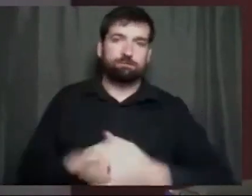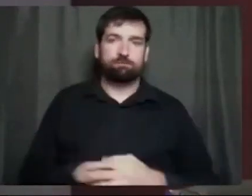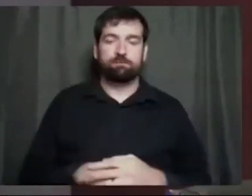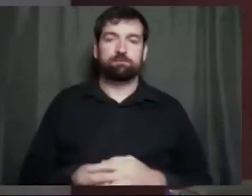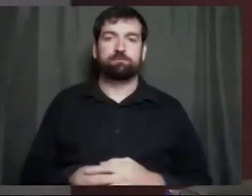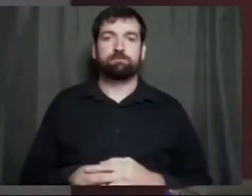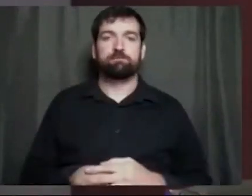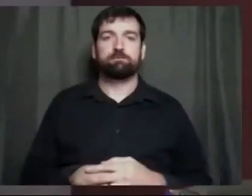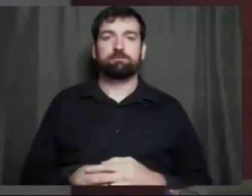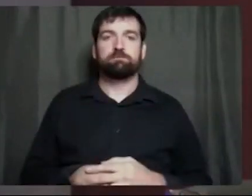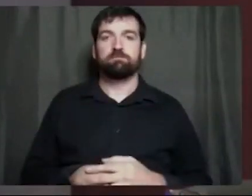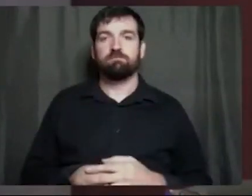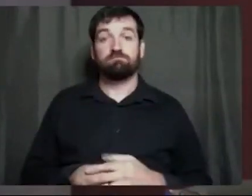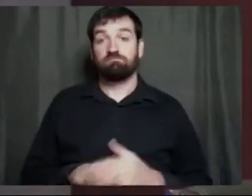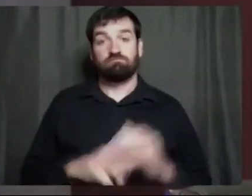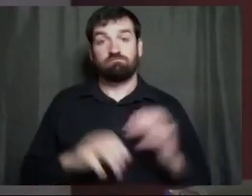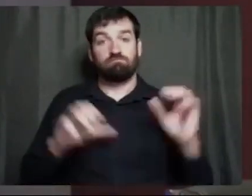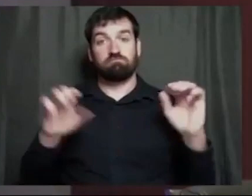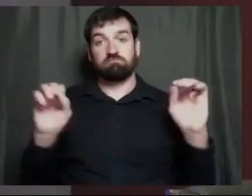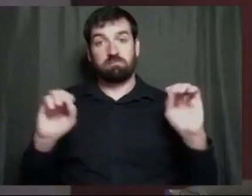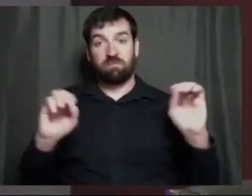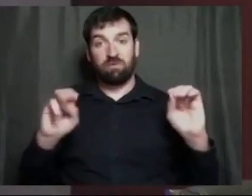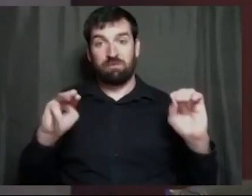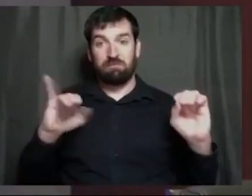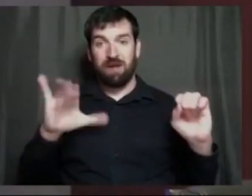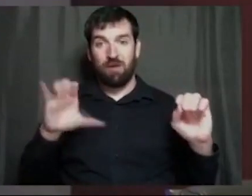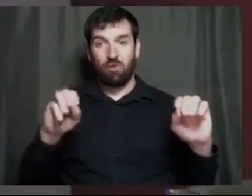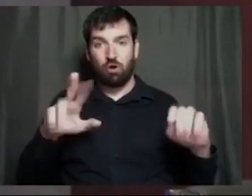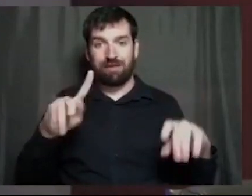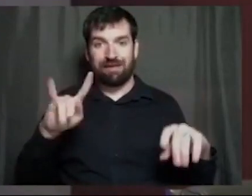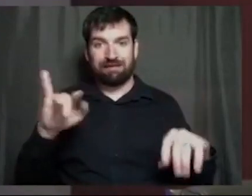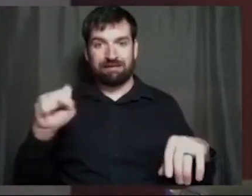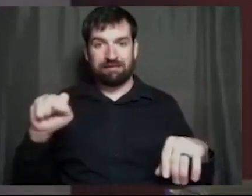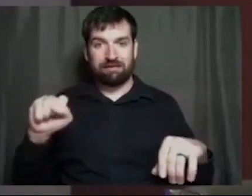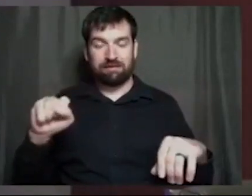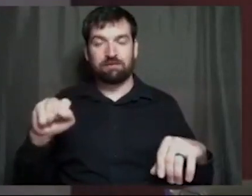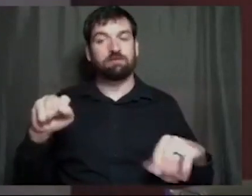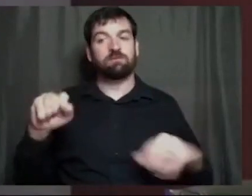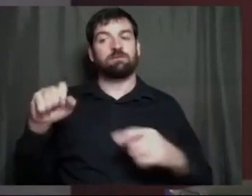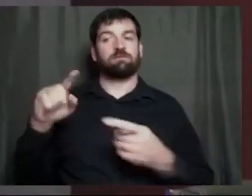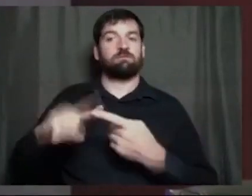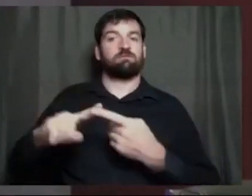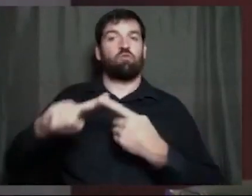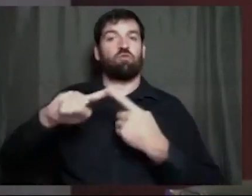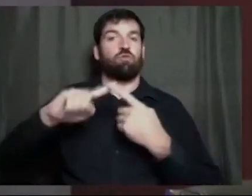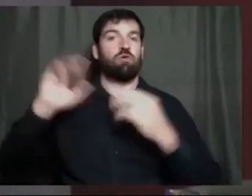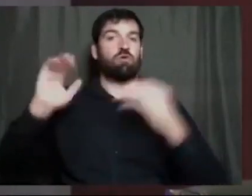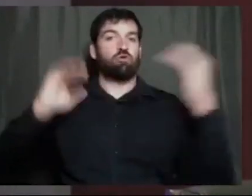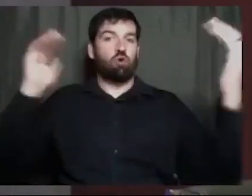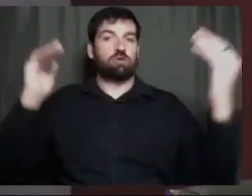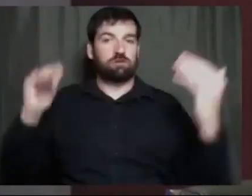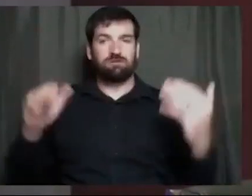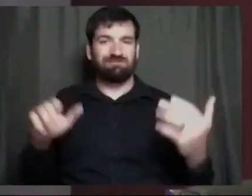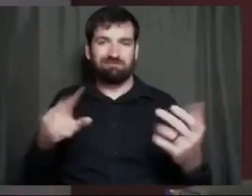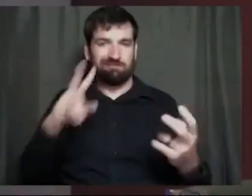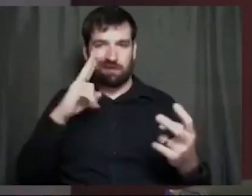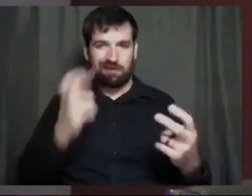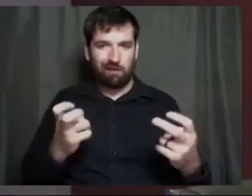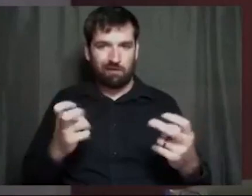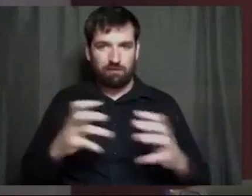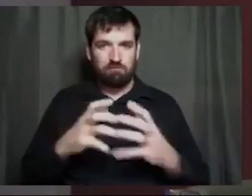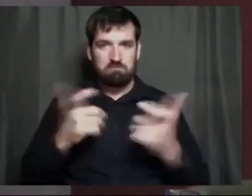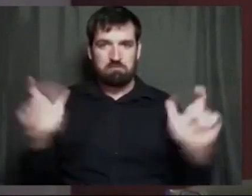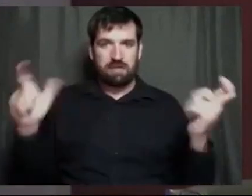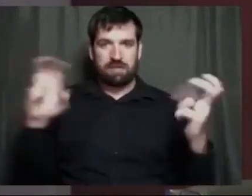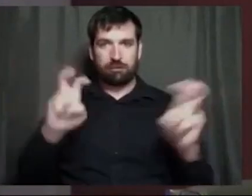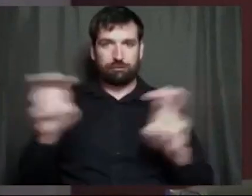been myocarditis cases reported in those adult studies. I don't anticipate that to be a big problem with the kids because, again, they're